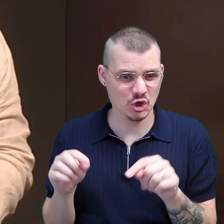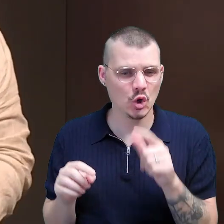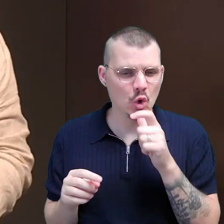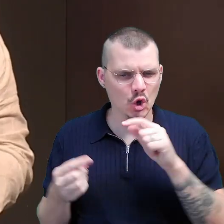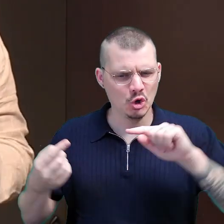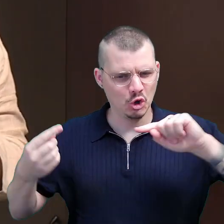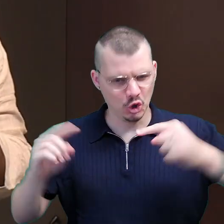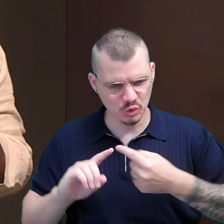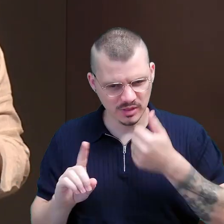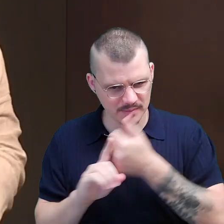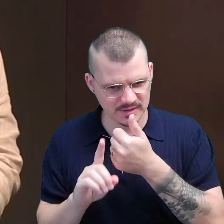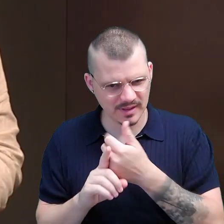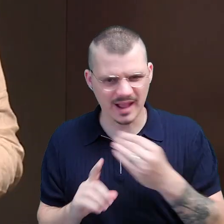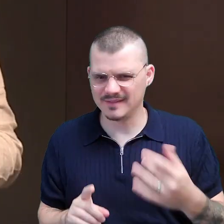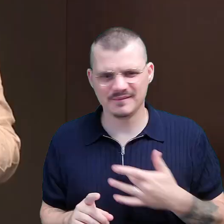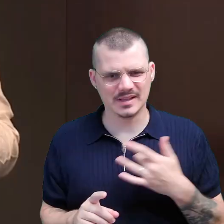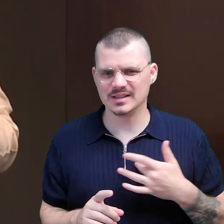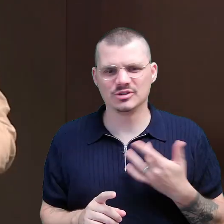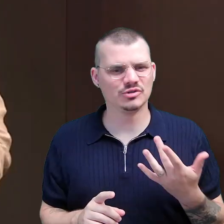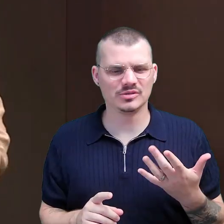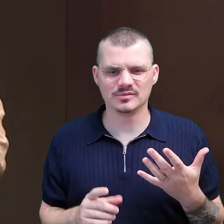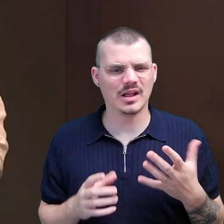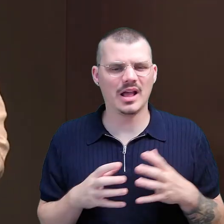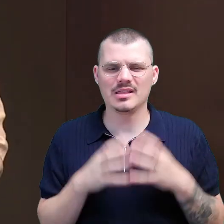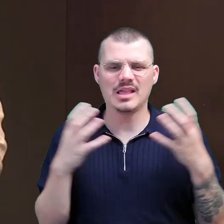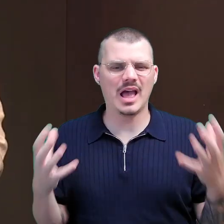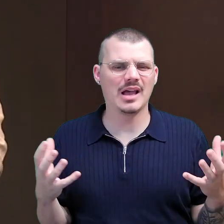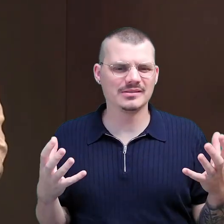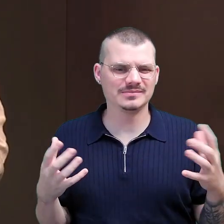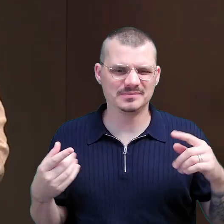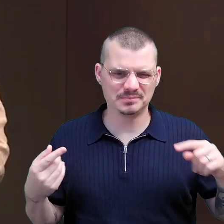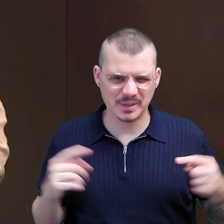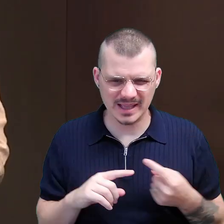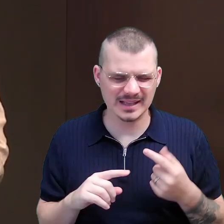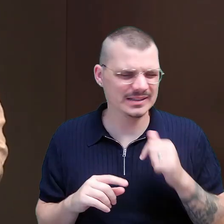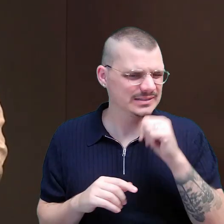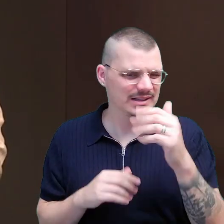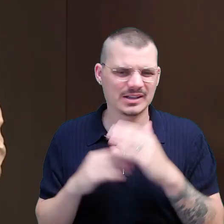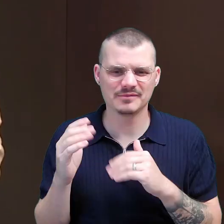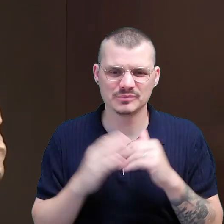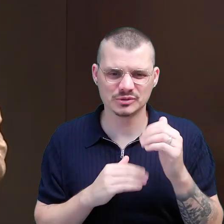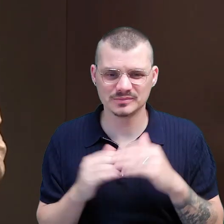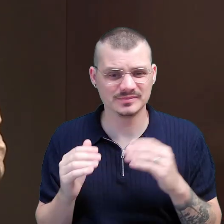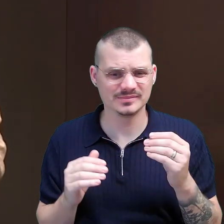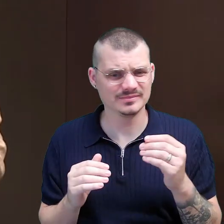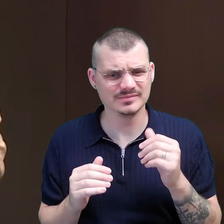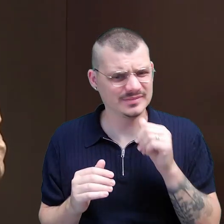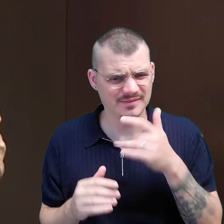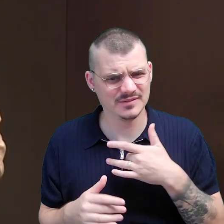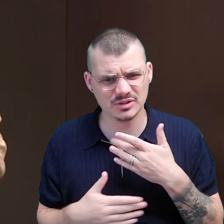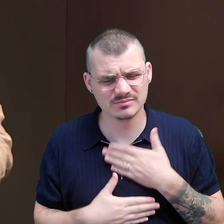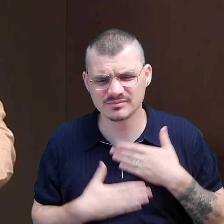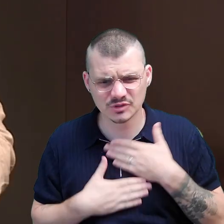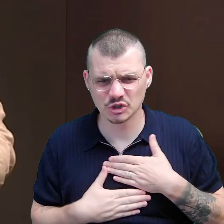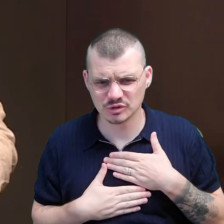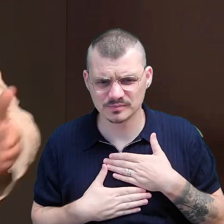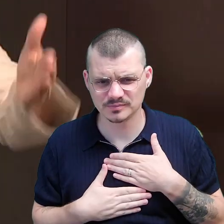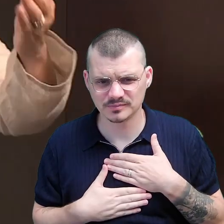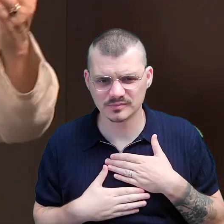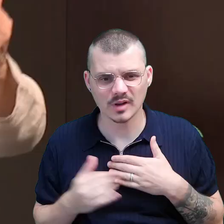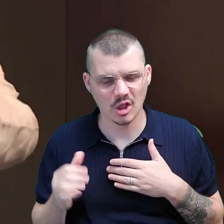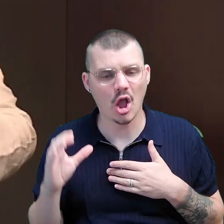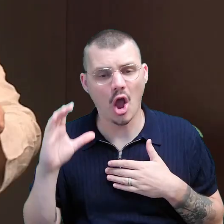who hurt themselves and feel a lot of pain and discomfort, and it doesn't feel good.